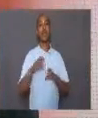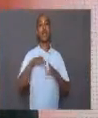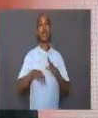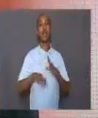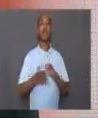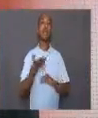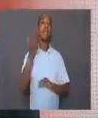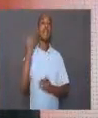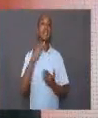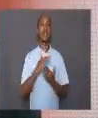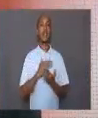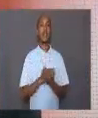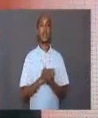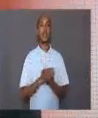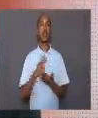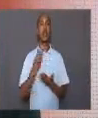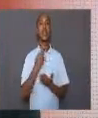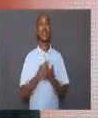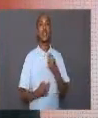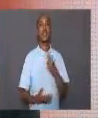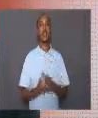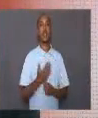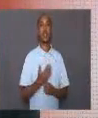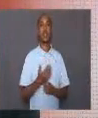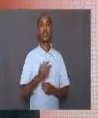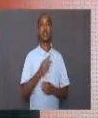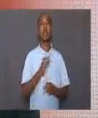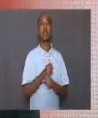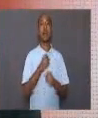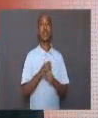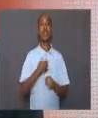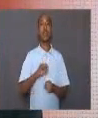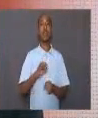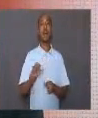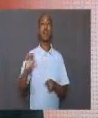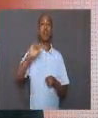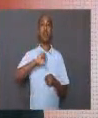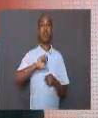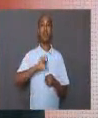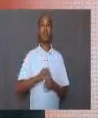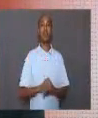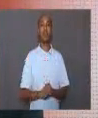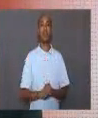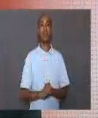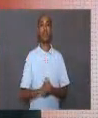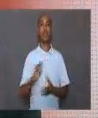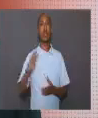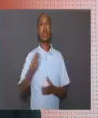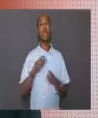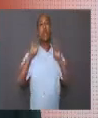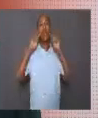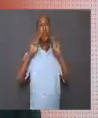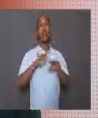our previous lesson, we discussed the preparation of alcohols. We focused